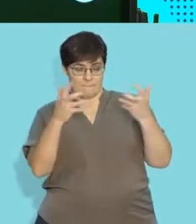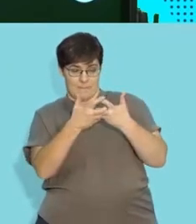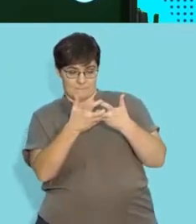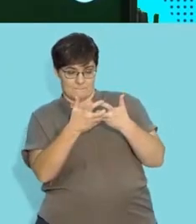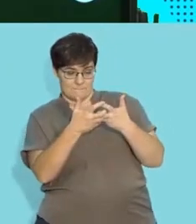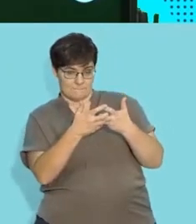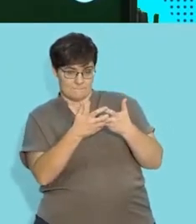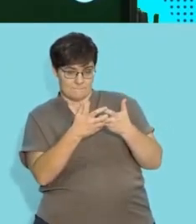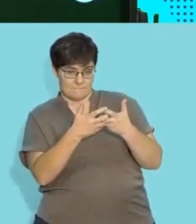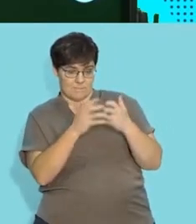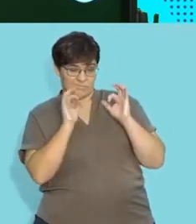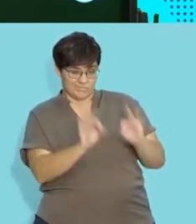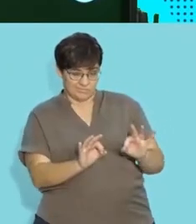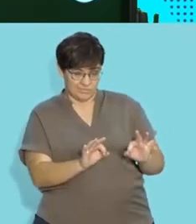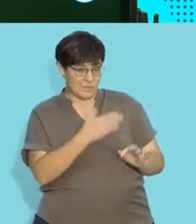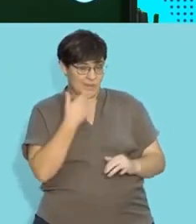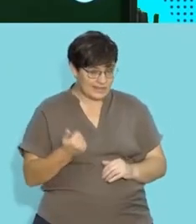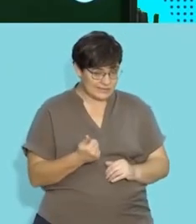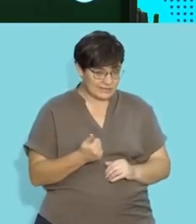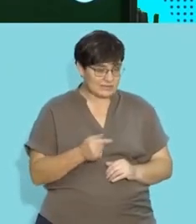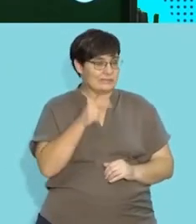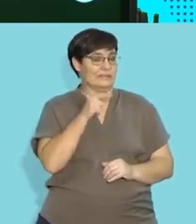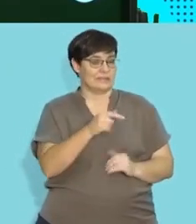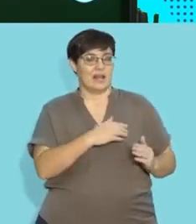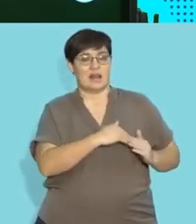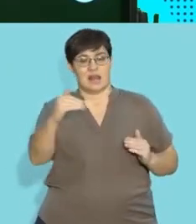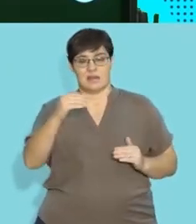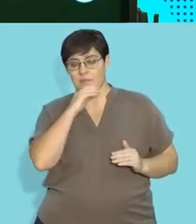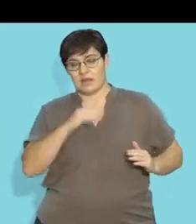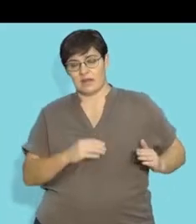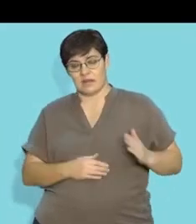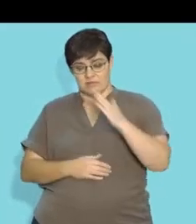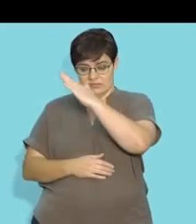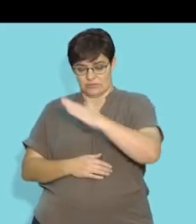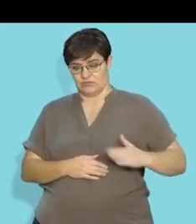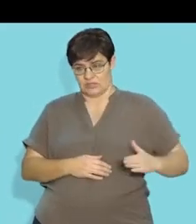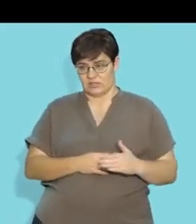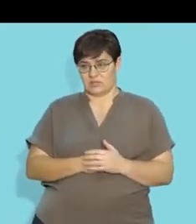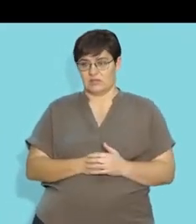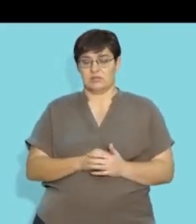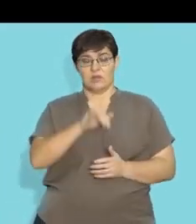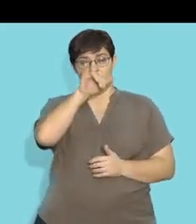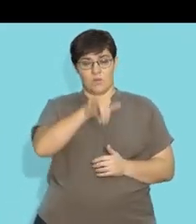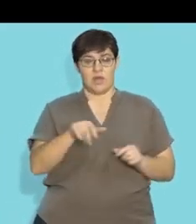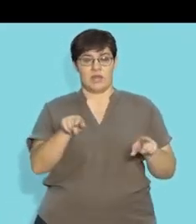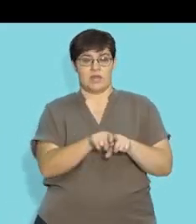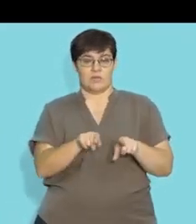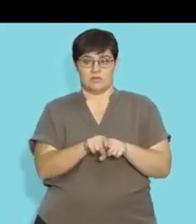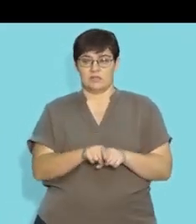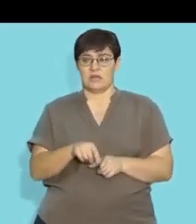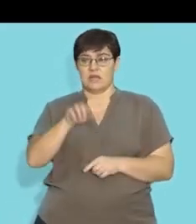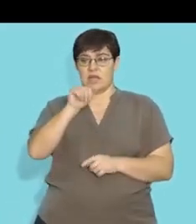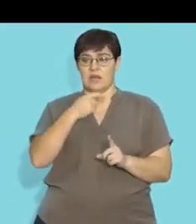regression, which is more a straight line, which is this form, y equals to a plus